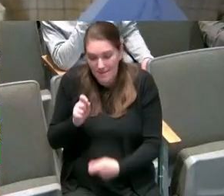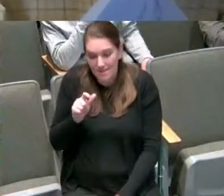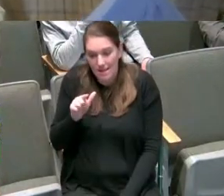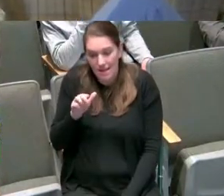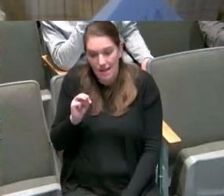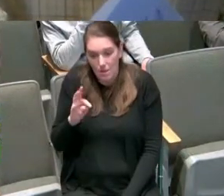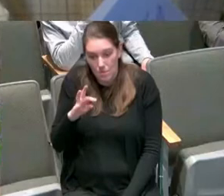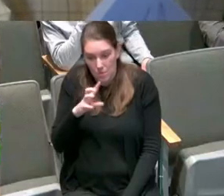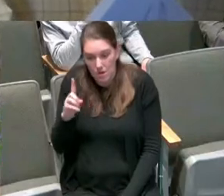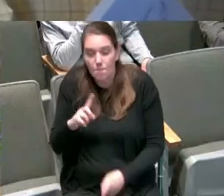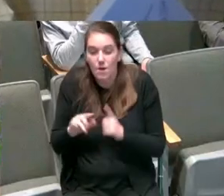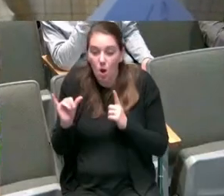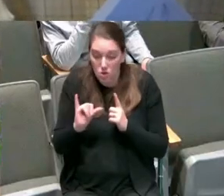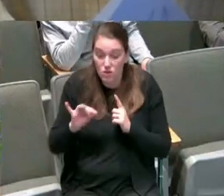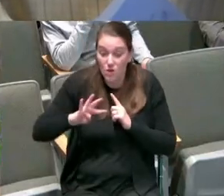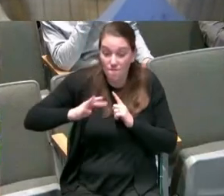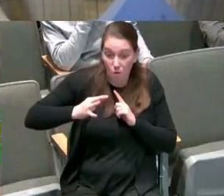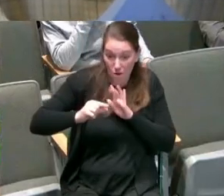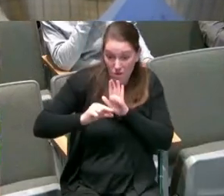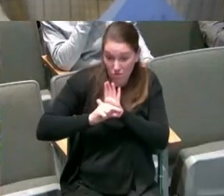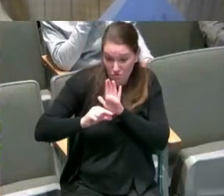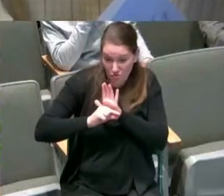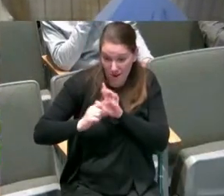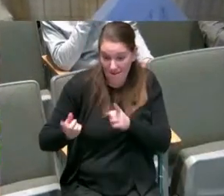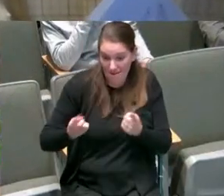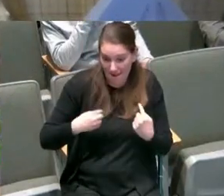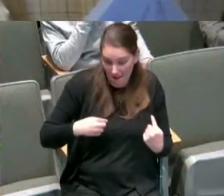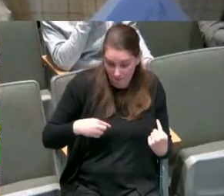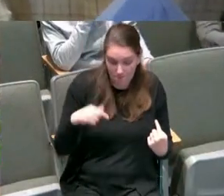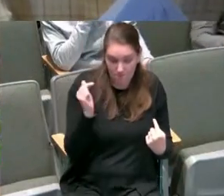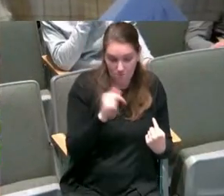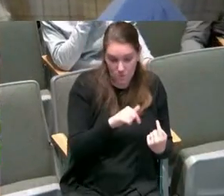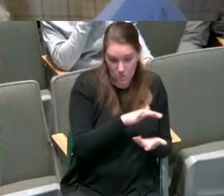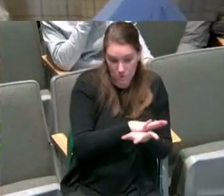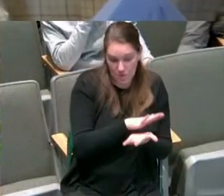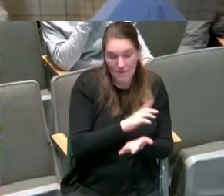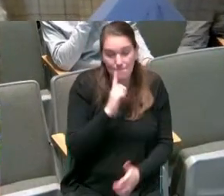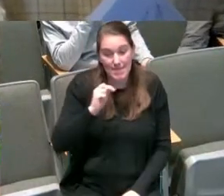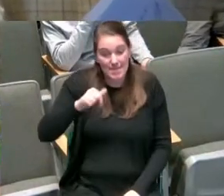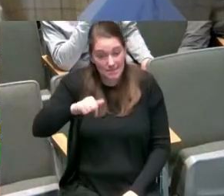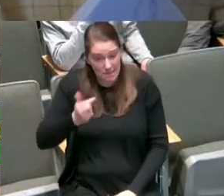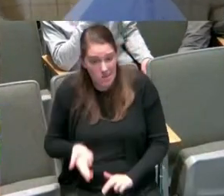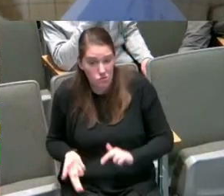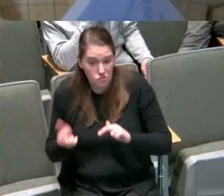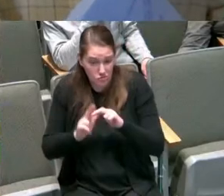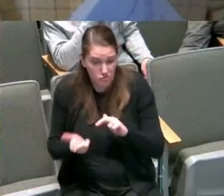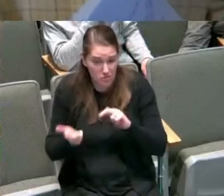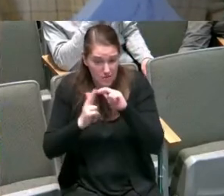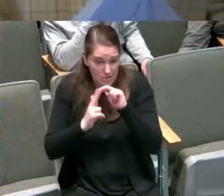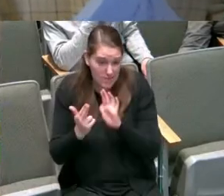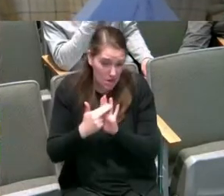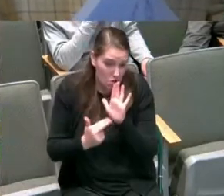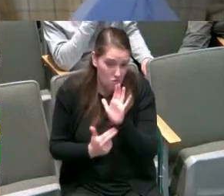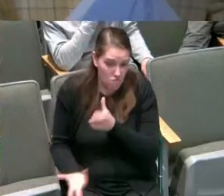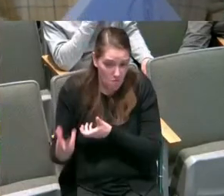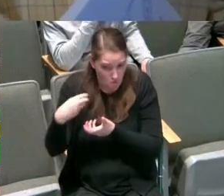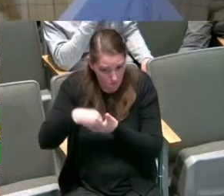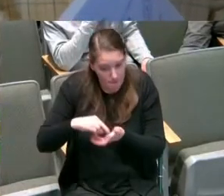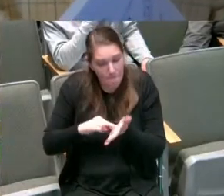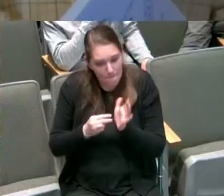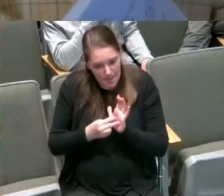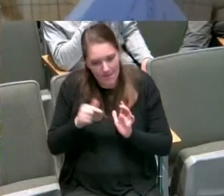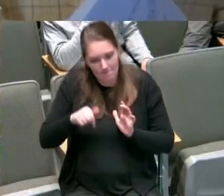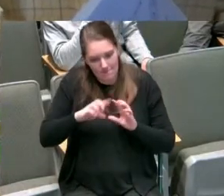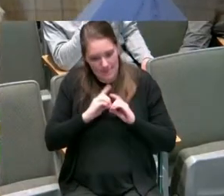of Hopkinton given the the increasing enrollment allowing the district more flexibility to handle that growing enrollment